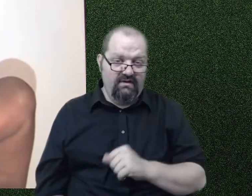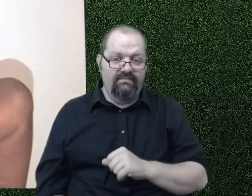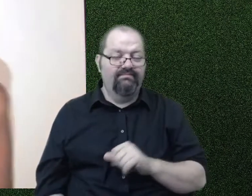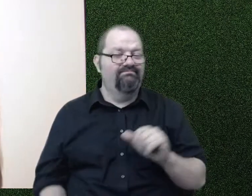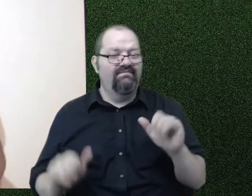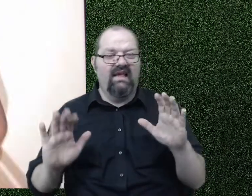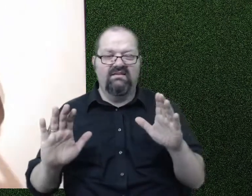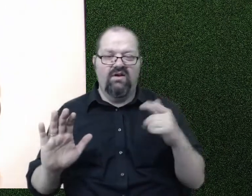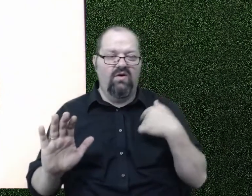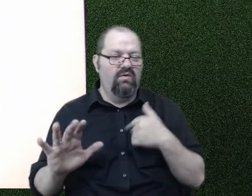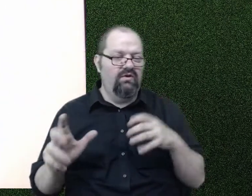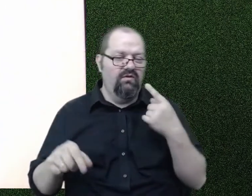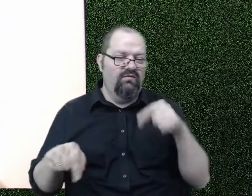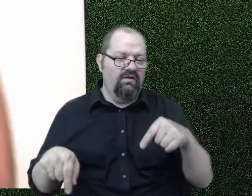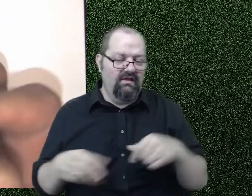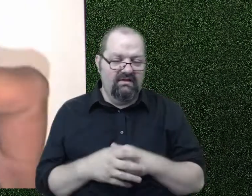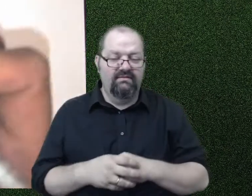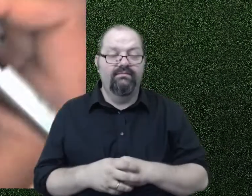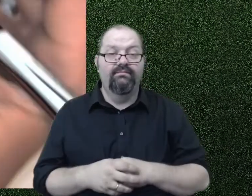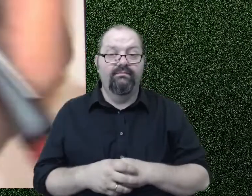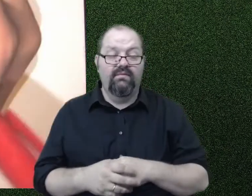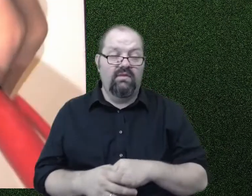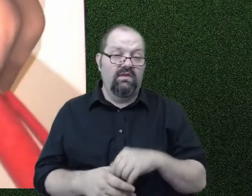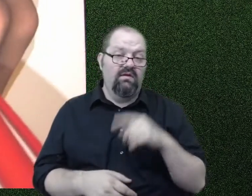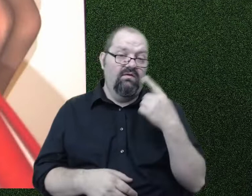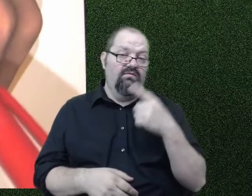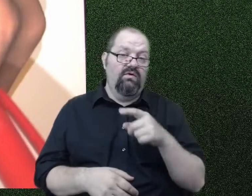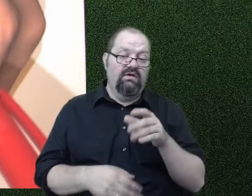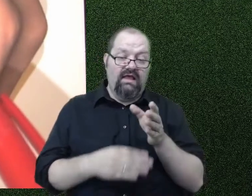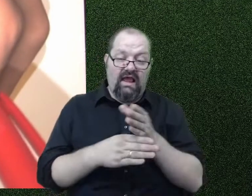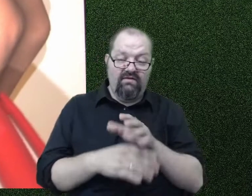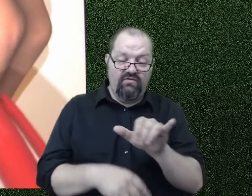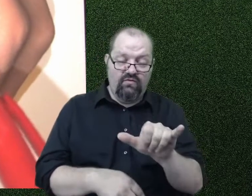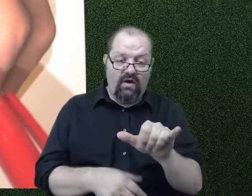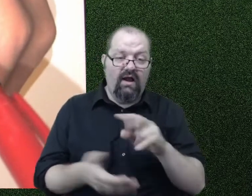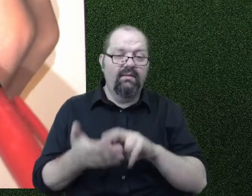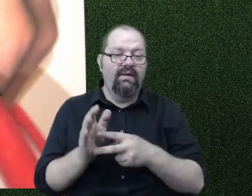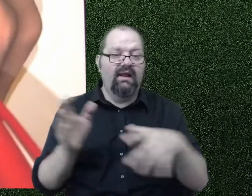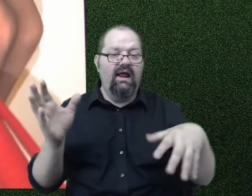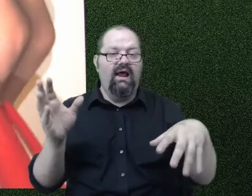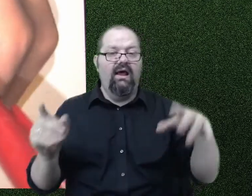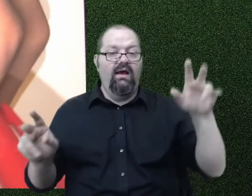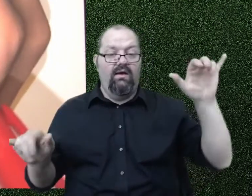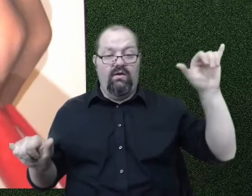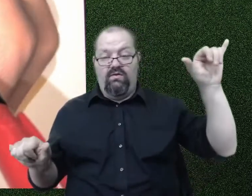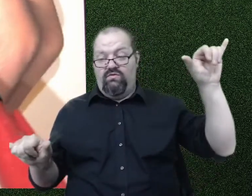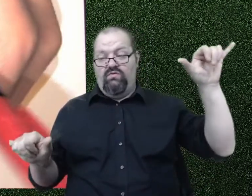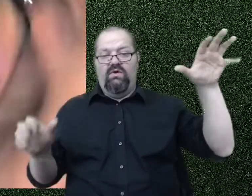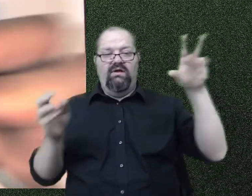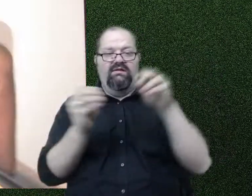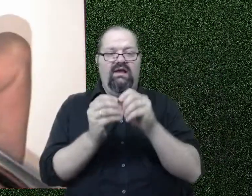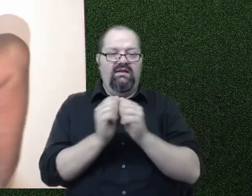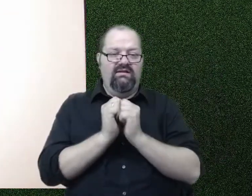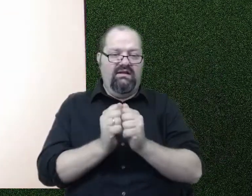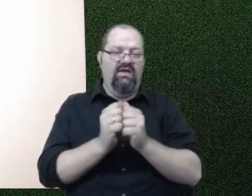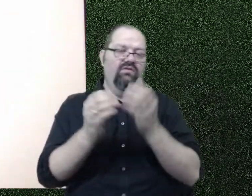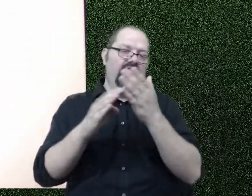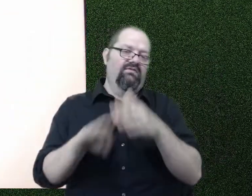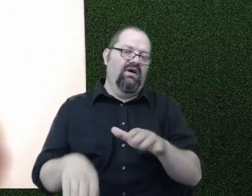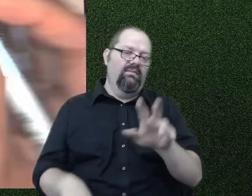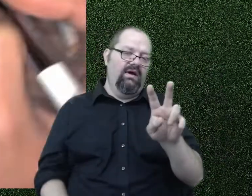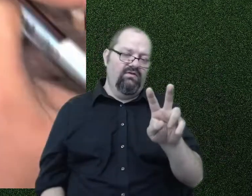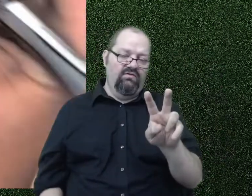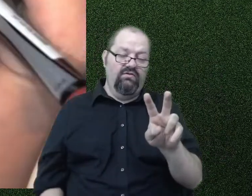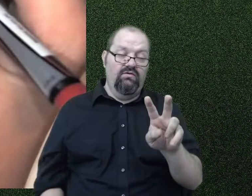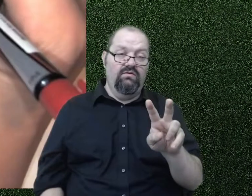here. To get the average y value, I just add them together, divide by 2.